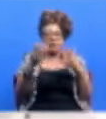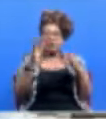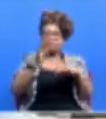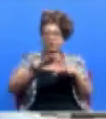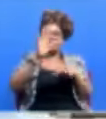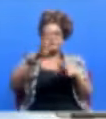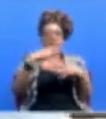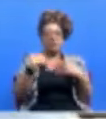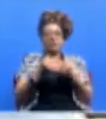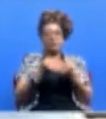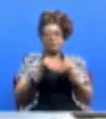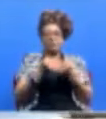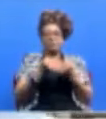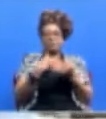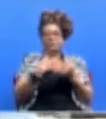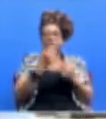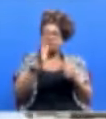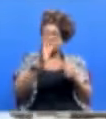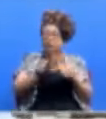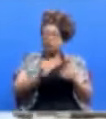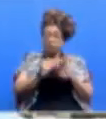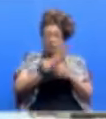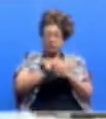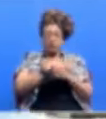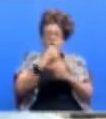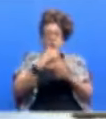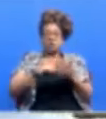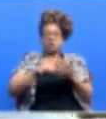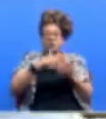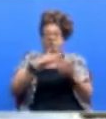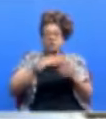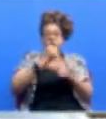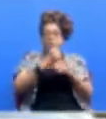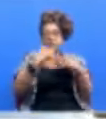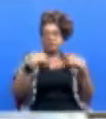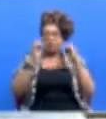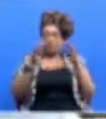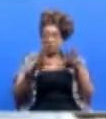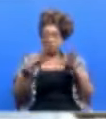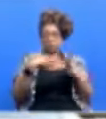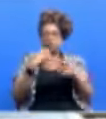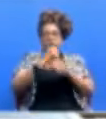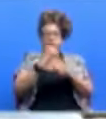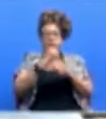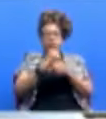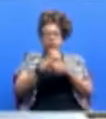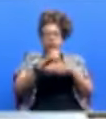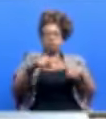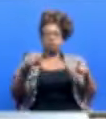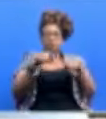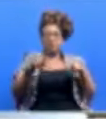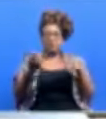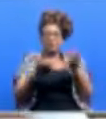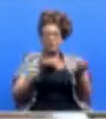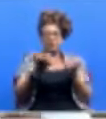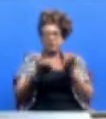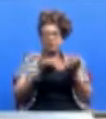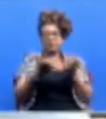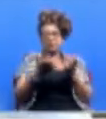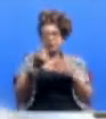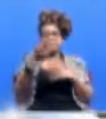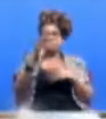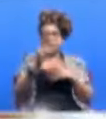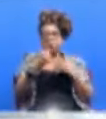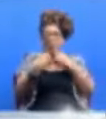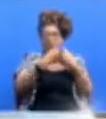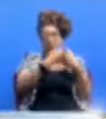had a lot of friends who are asthmatic and they are jobless, and they really wanted to do kufanya kazi ya Smokies. So